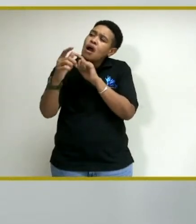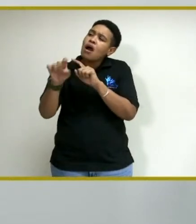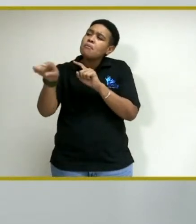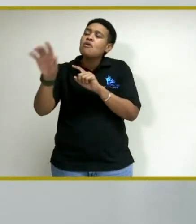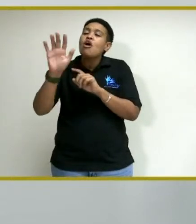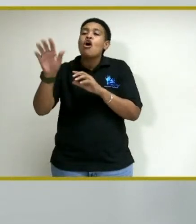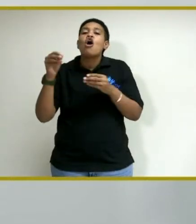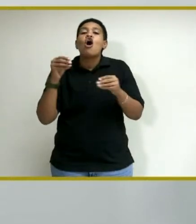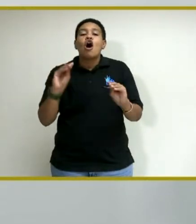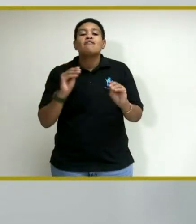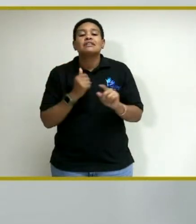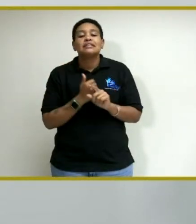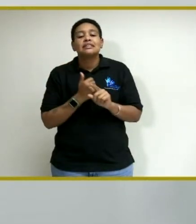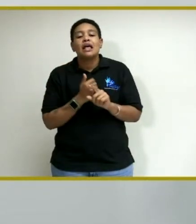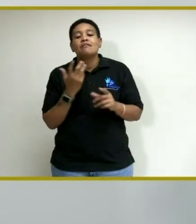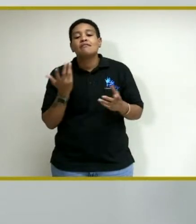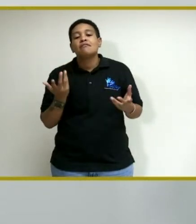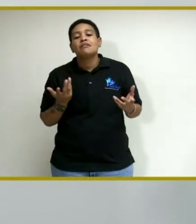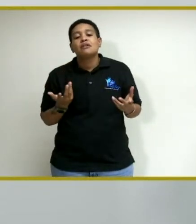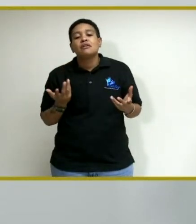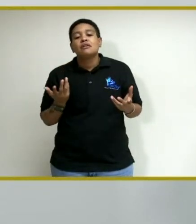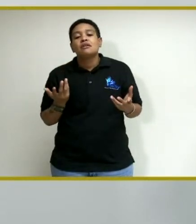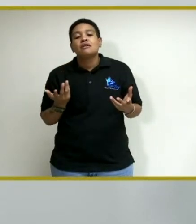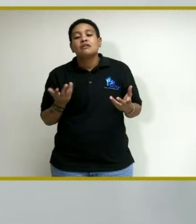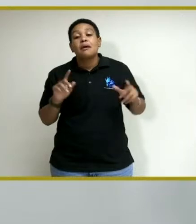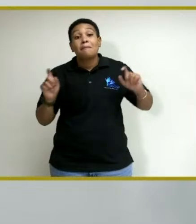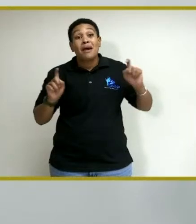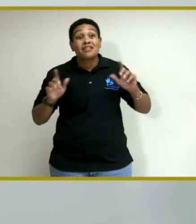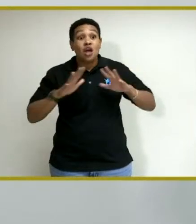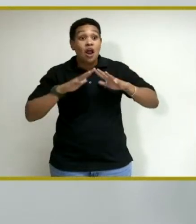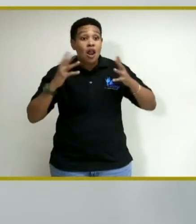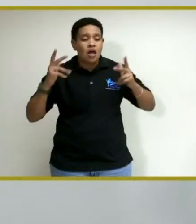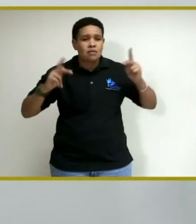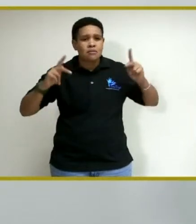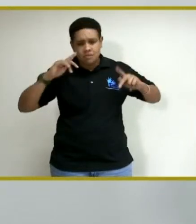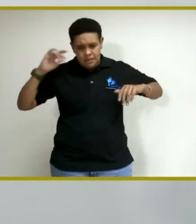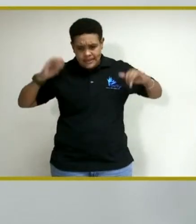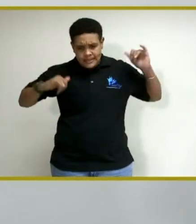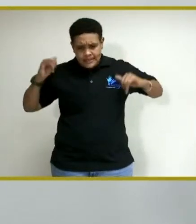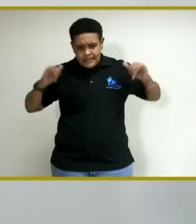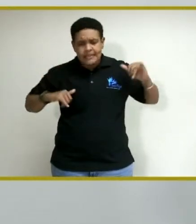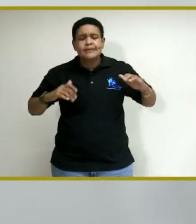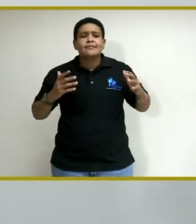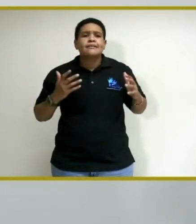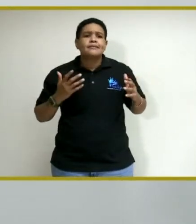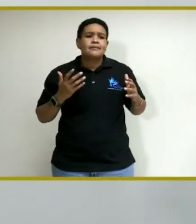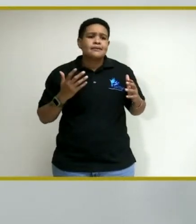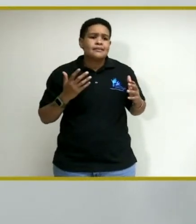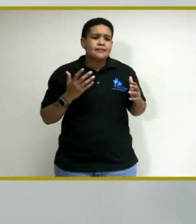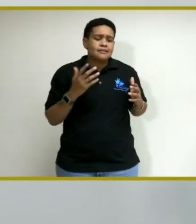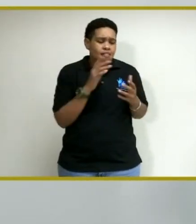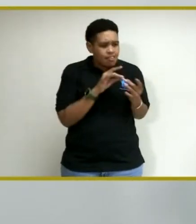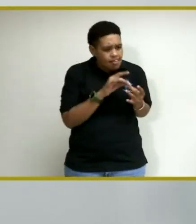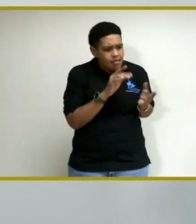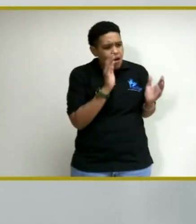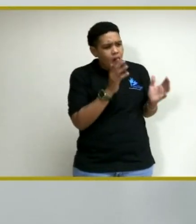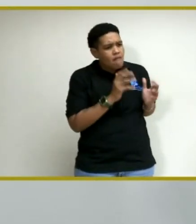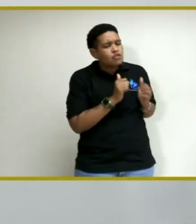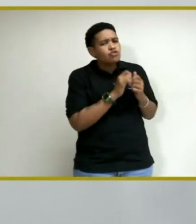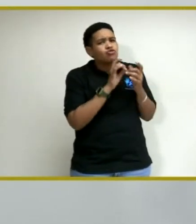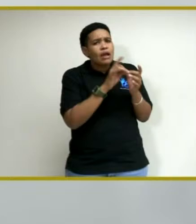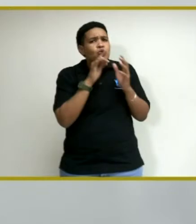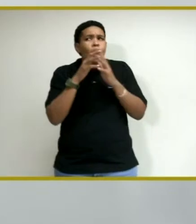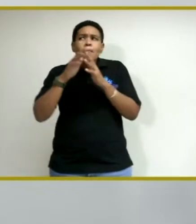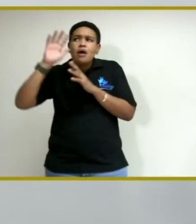her office is dealing with a lot of the diplomatic conversations around the